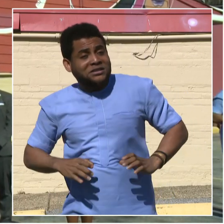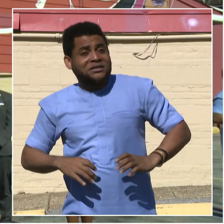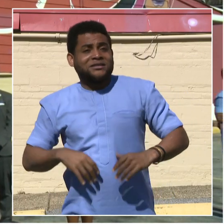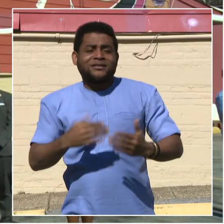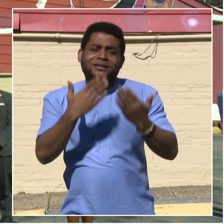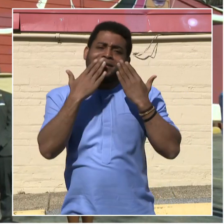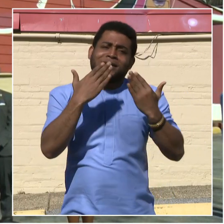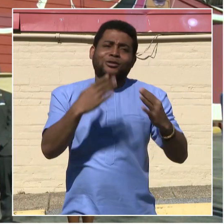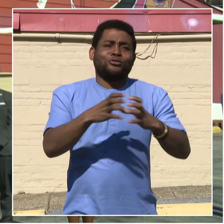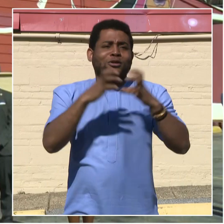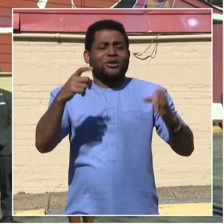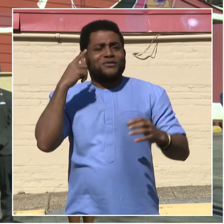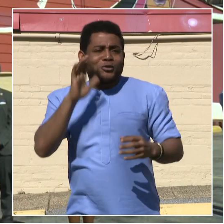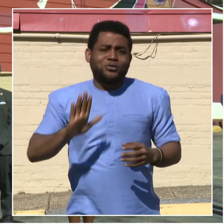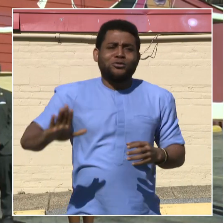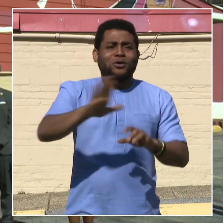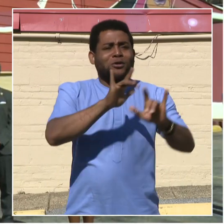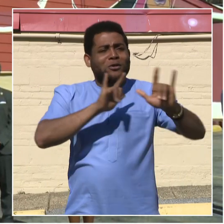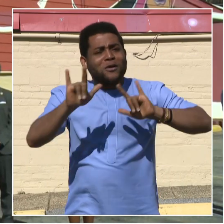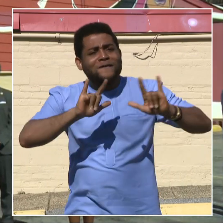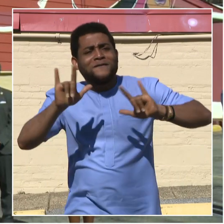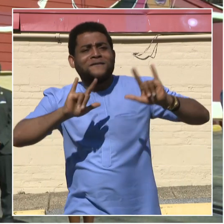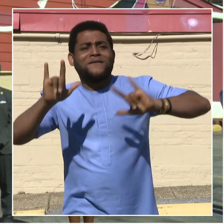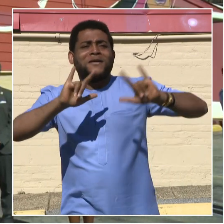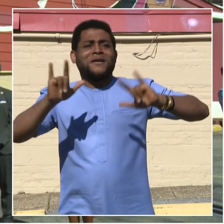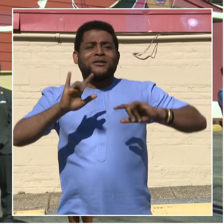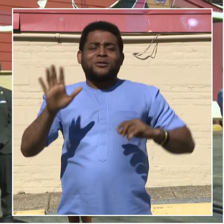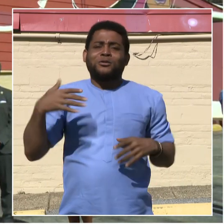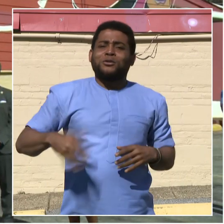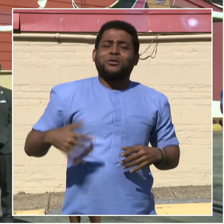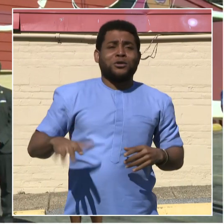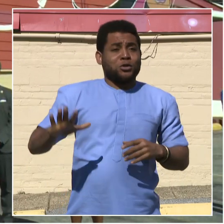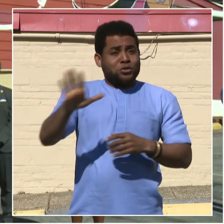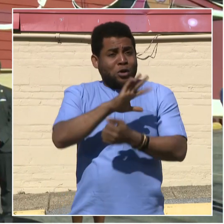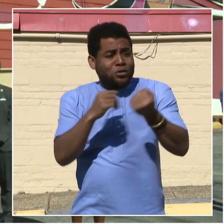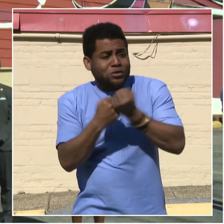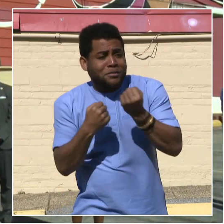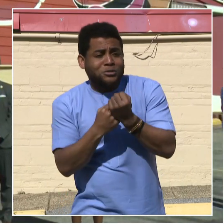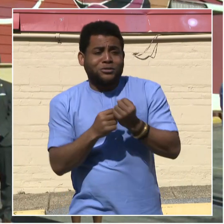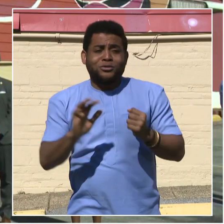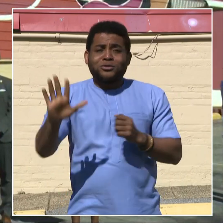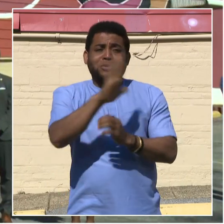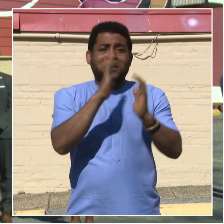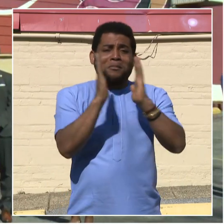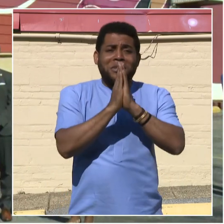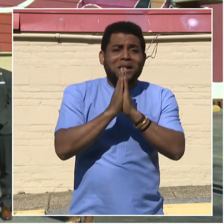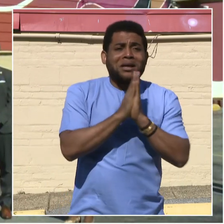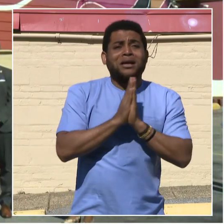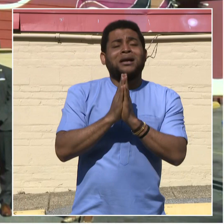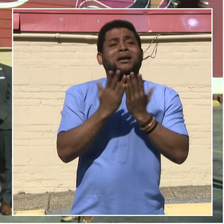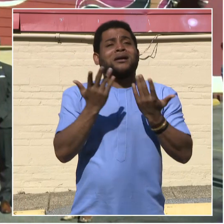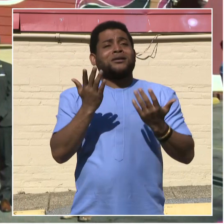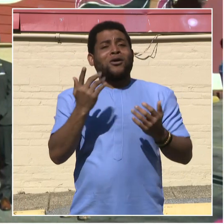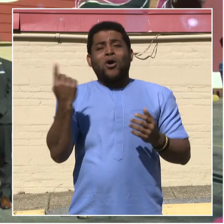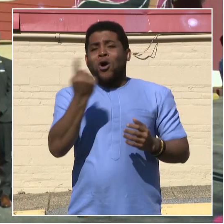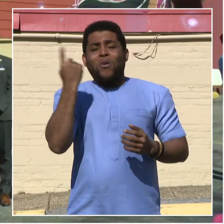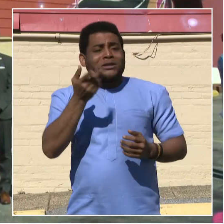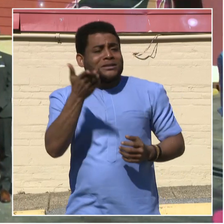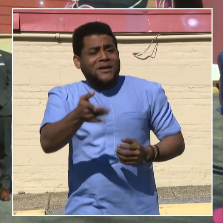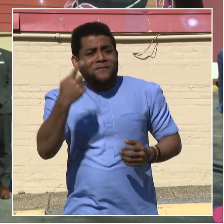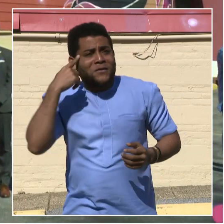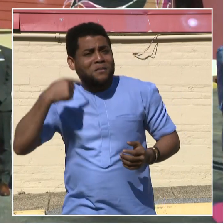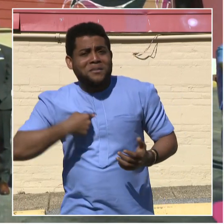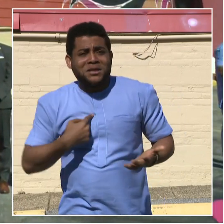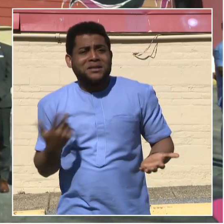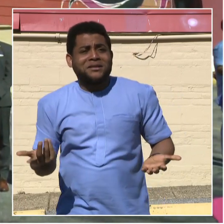you all for your love, for your support, your prayers, and always being there for me. I